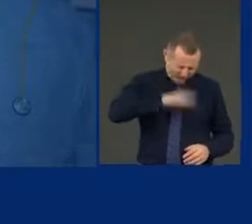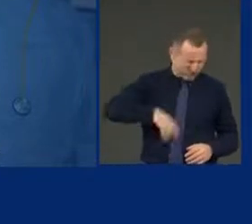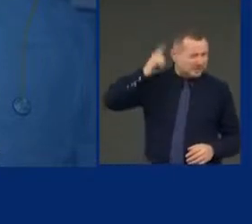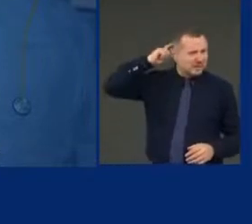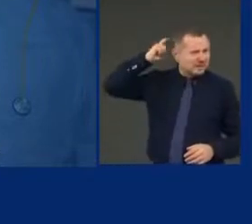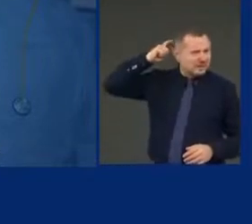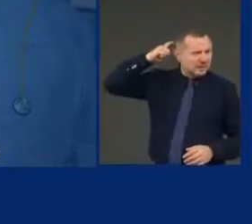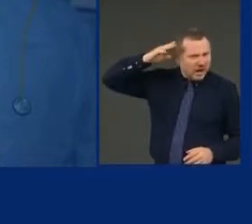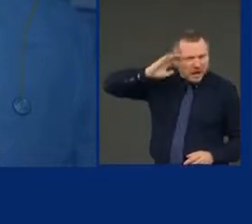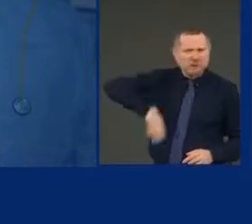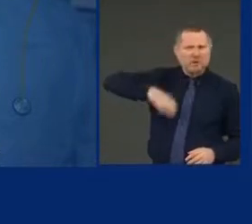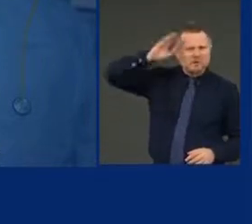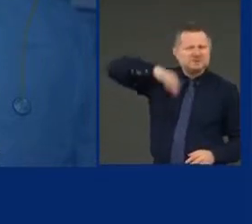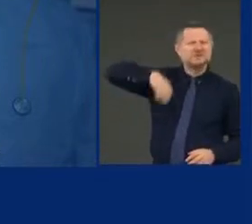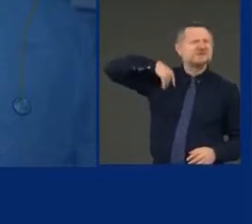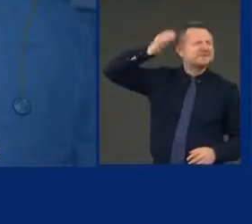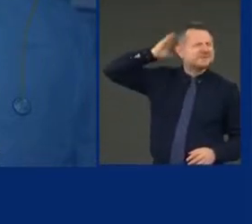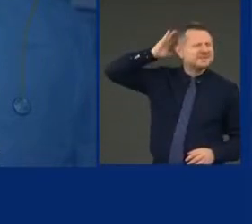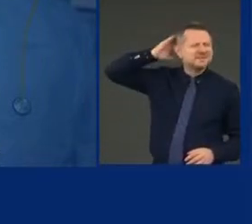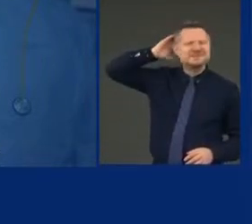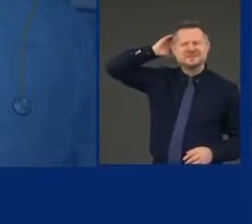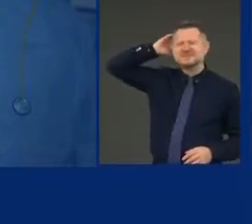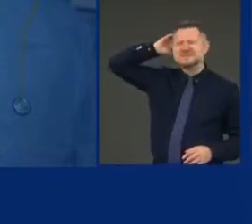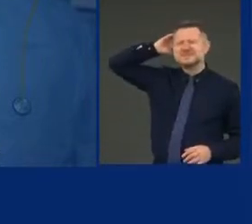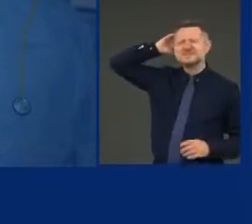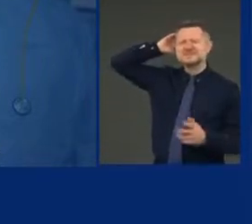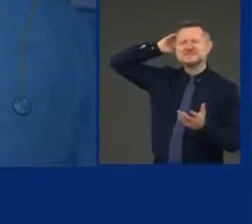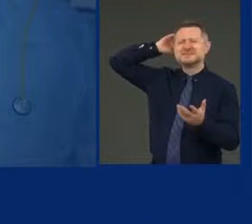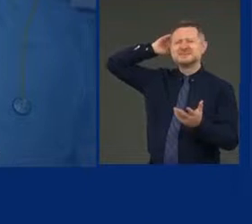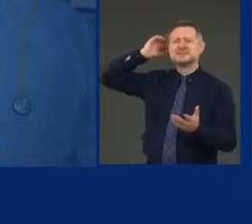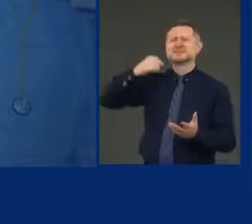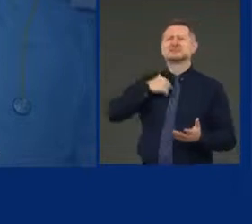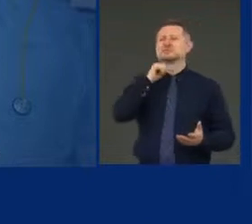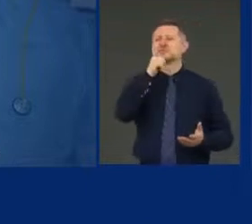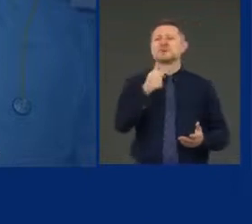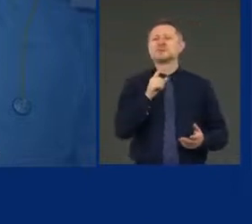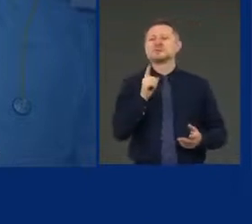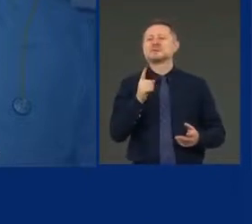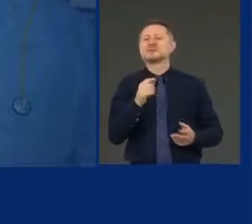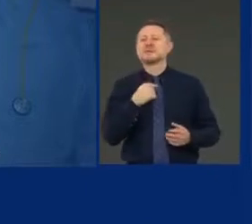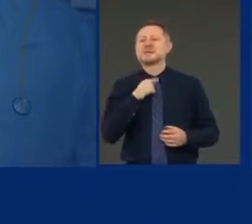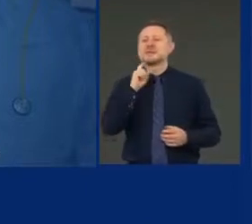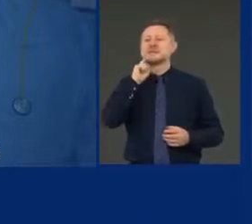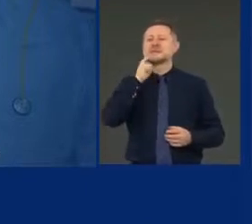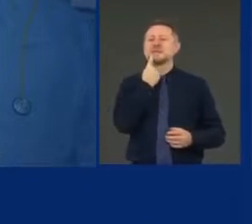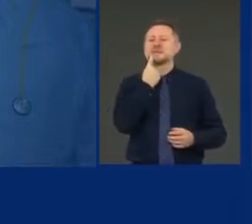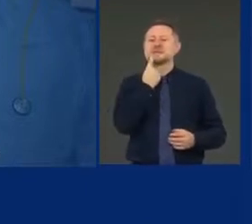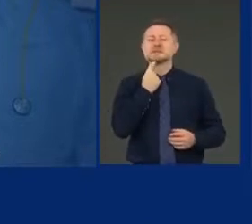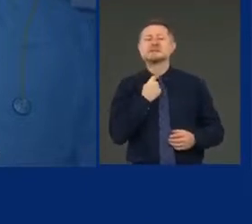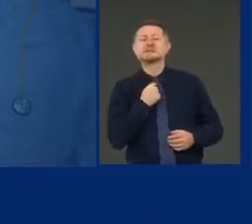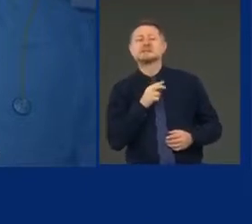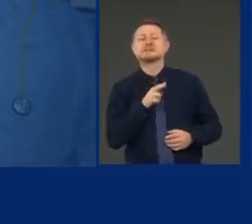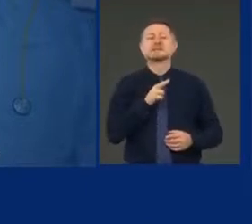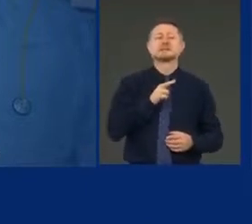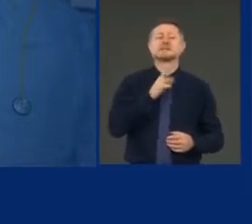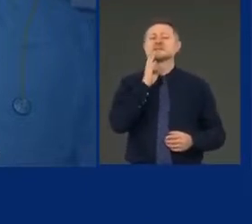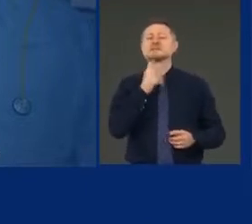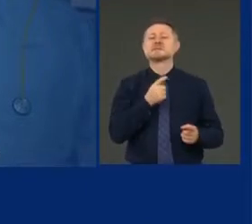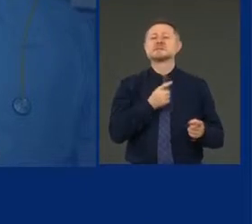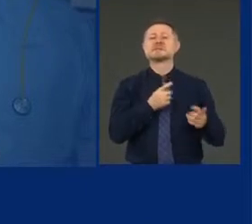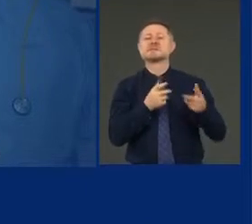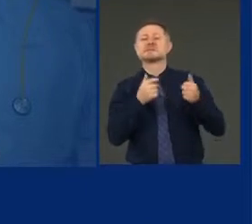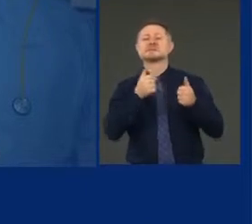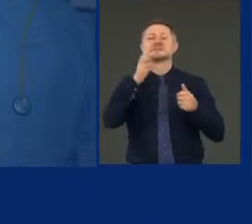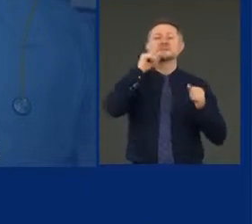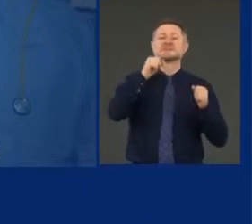And I don't envy any chief executive of this nation who has to